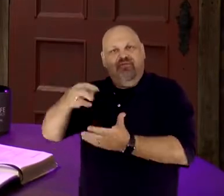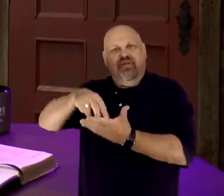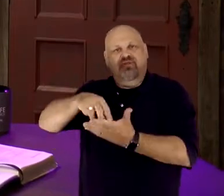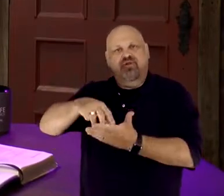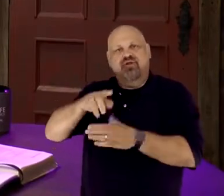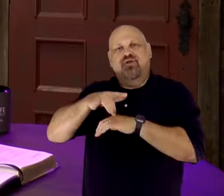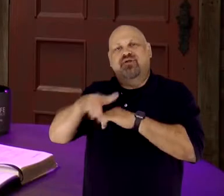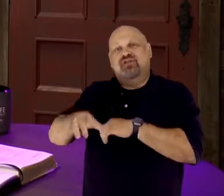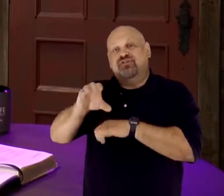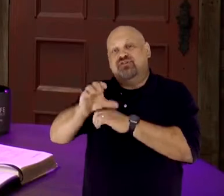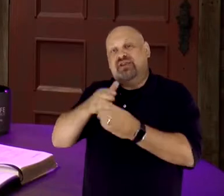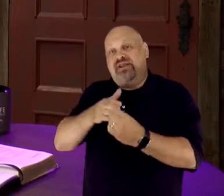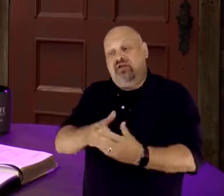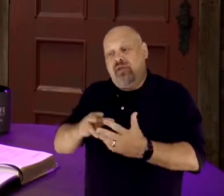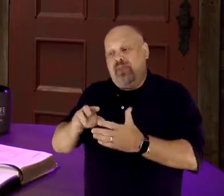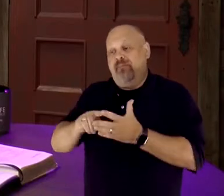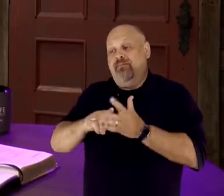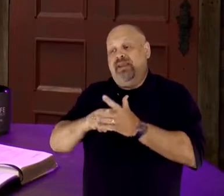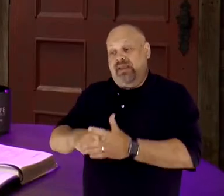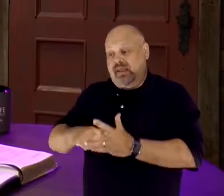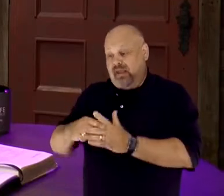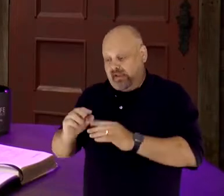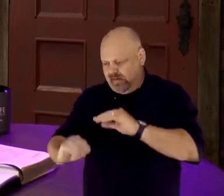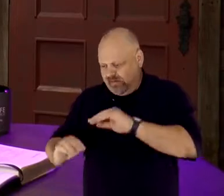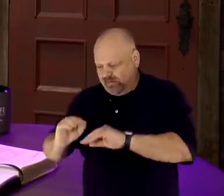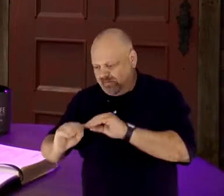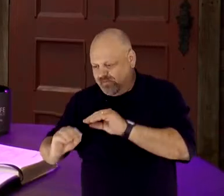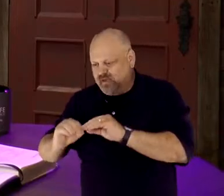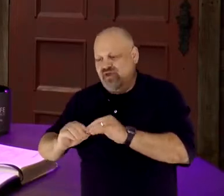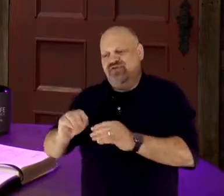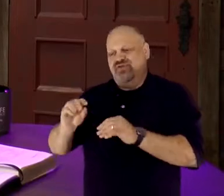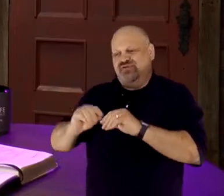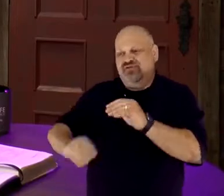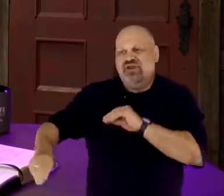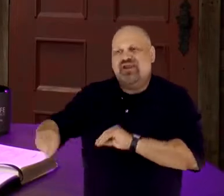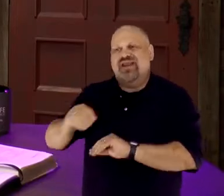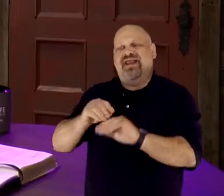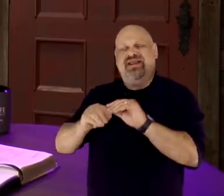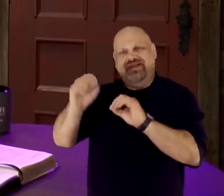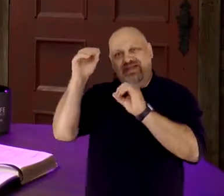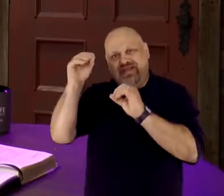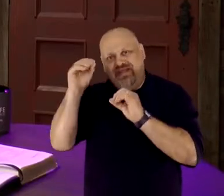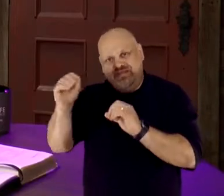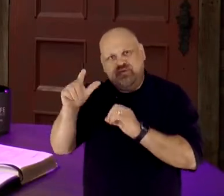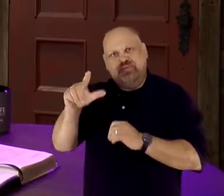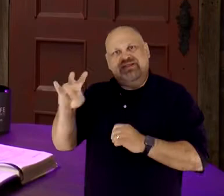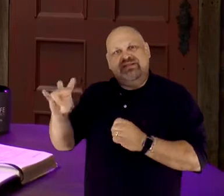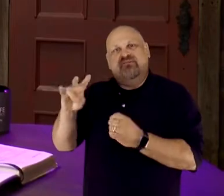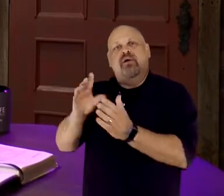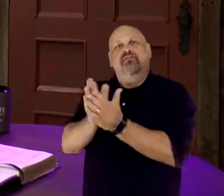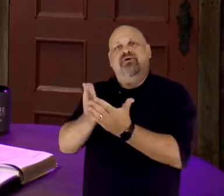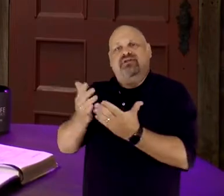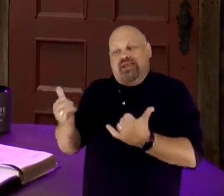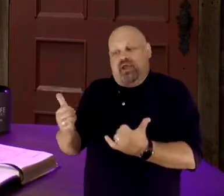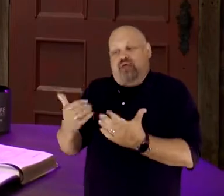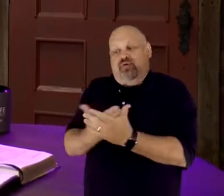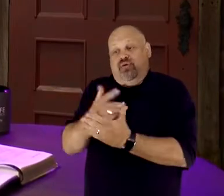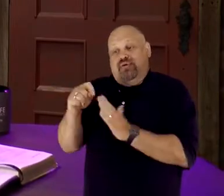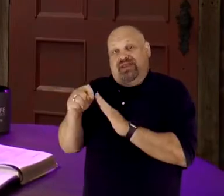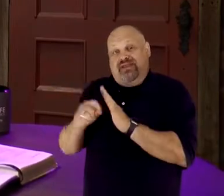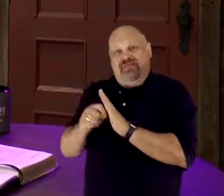compiling, circulating, and teaching from the 27 books that now comprise the New Testament canon, which was affirmed